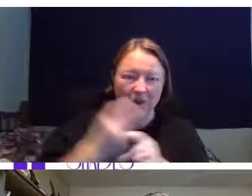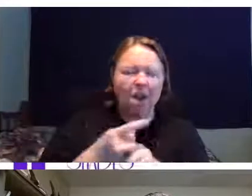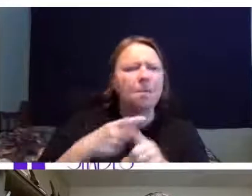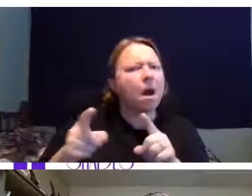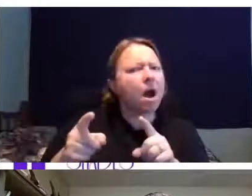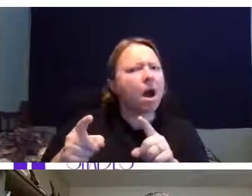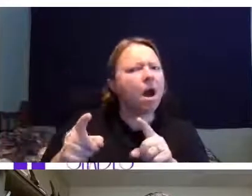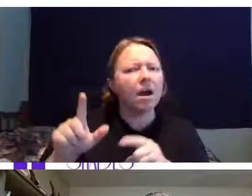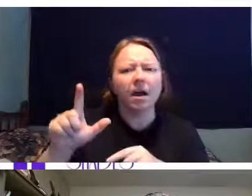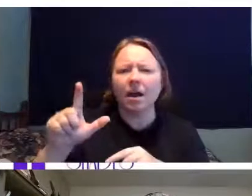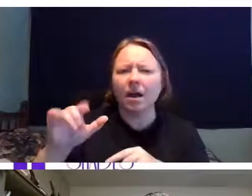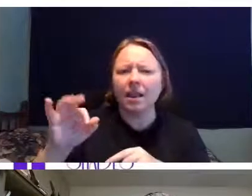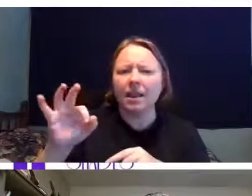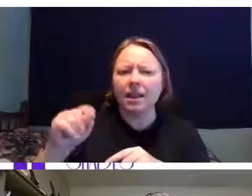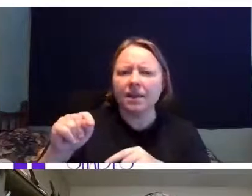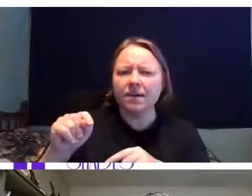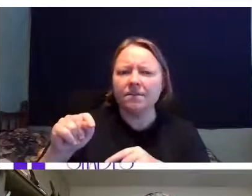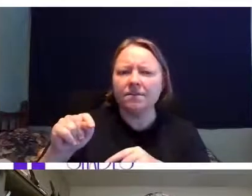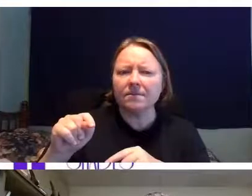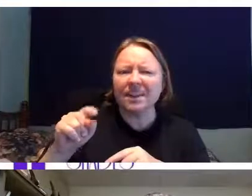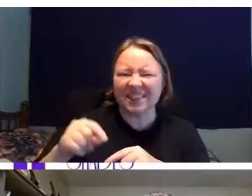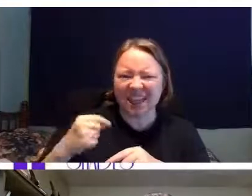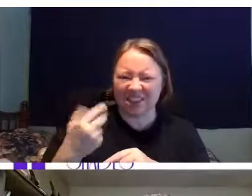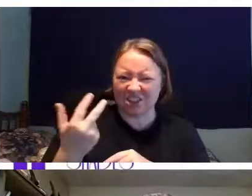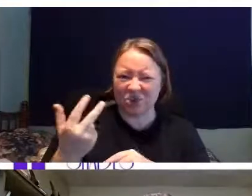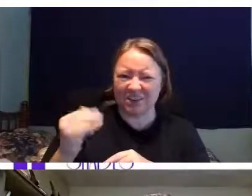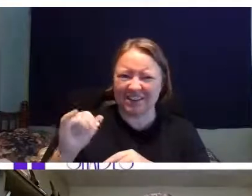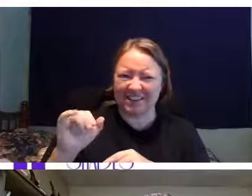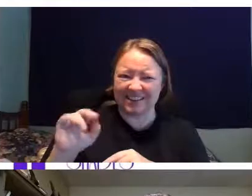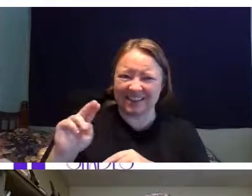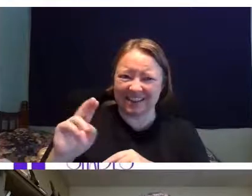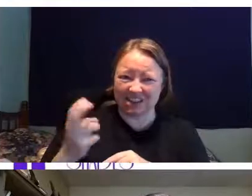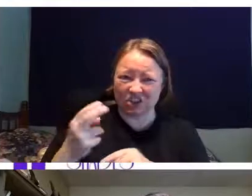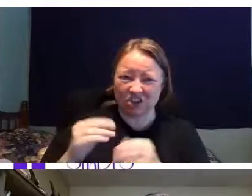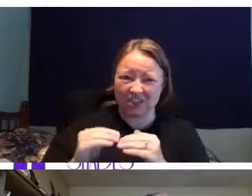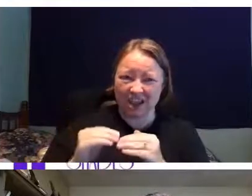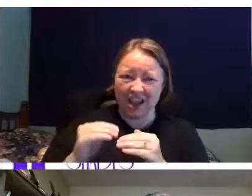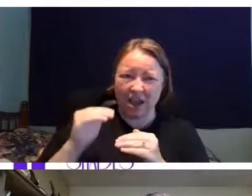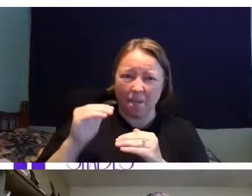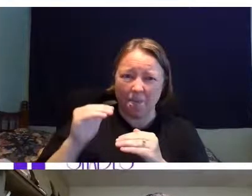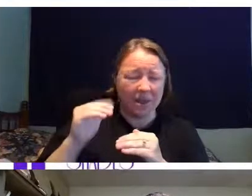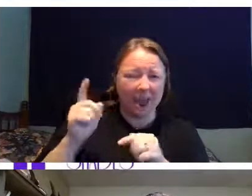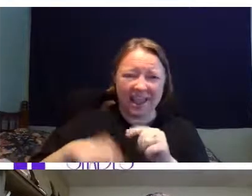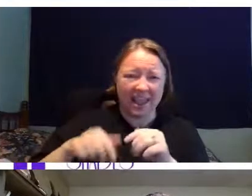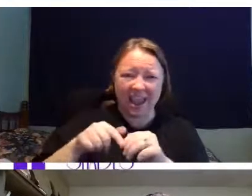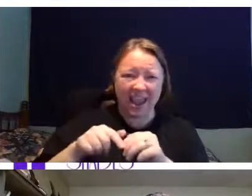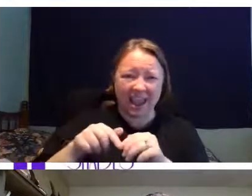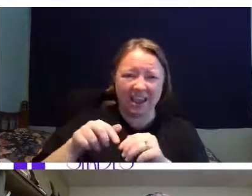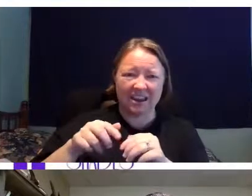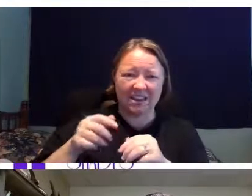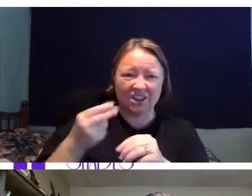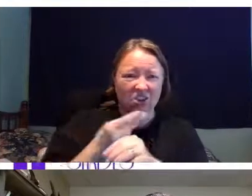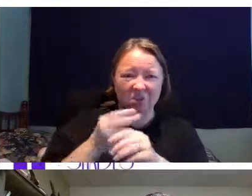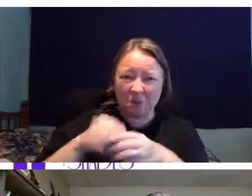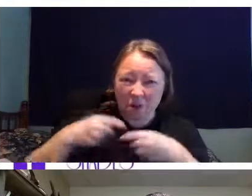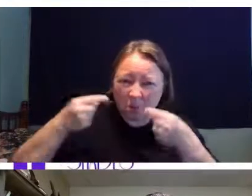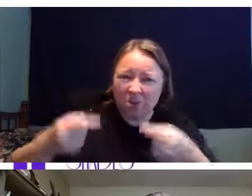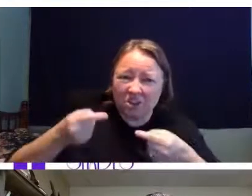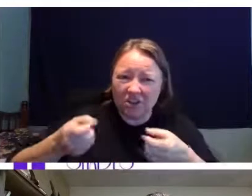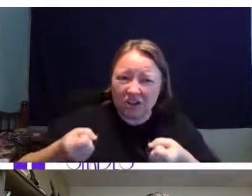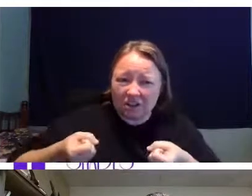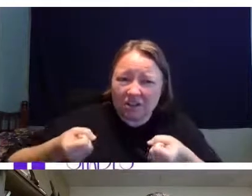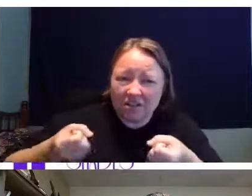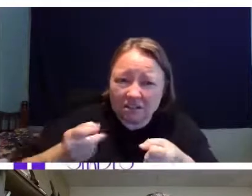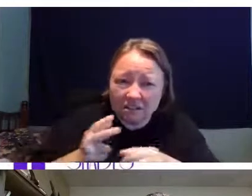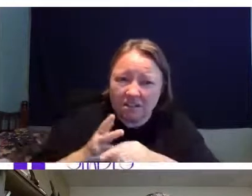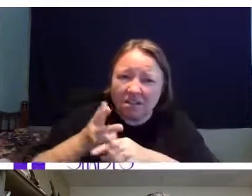that's about 3 inches high that I can't get over in my manual wheelchair, or if I'm in